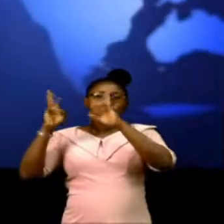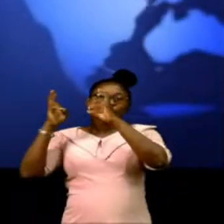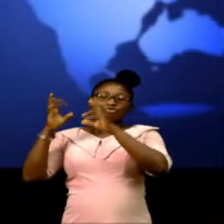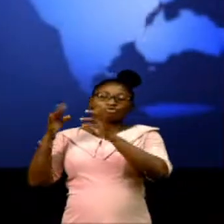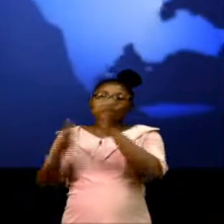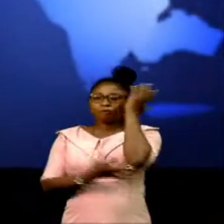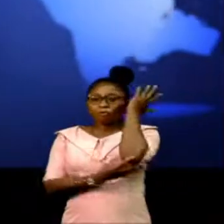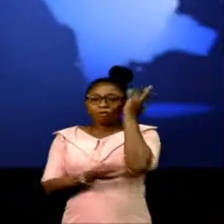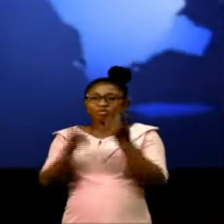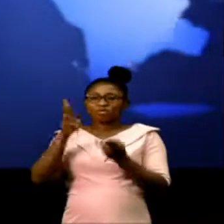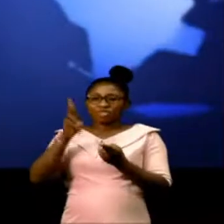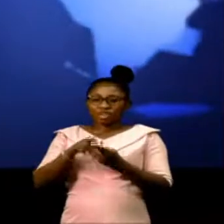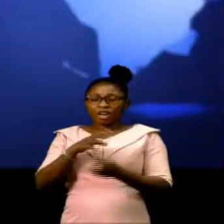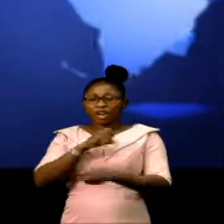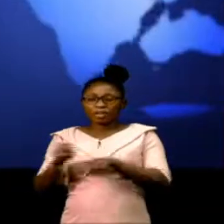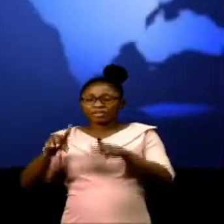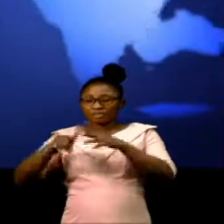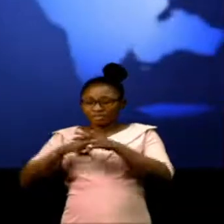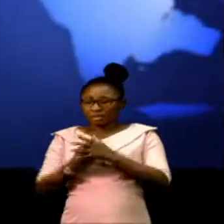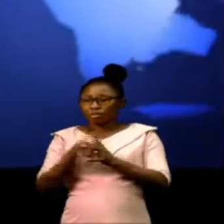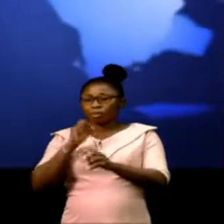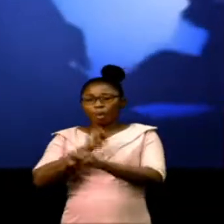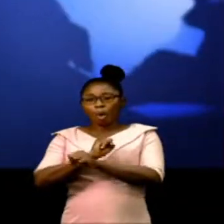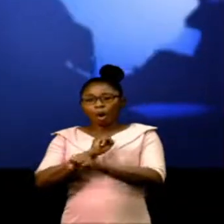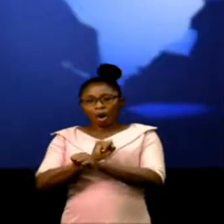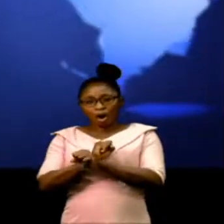Issues of poverty reduction and job creation.